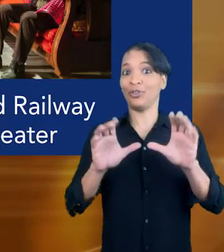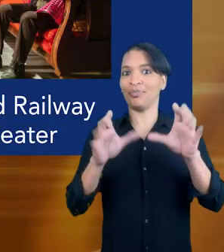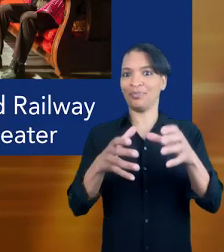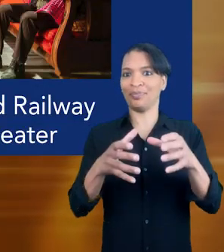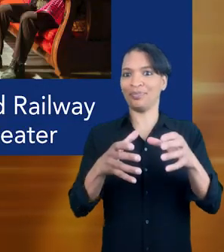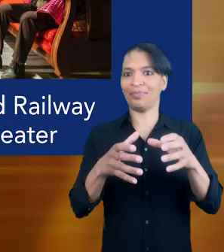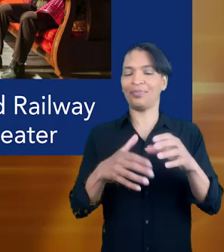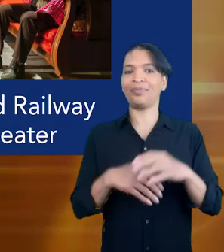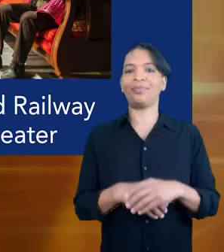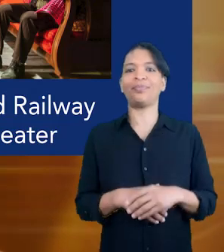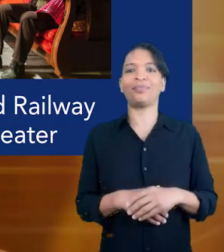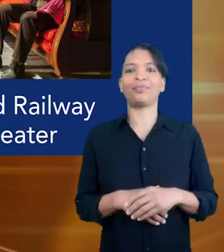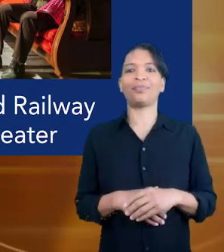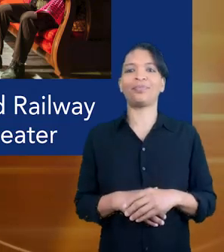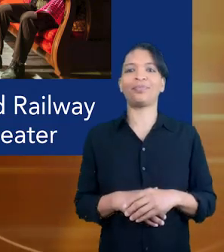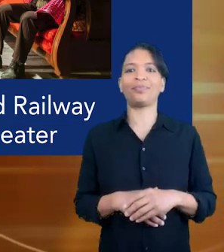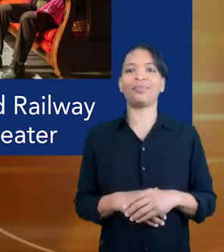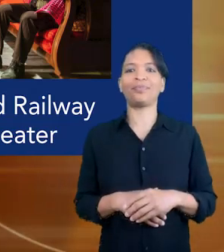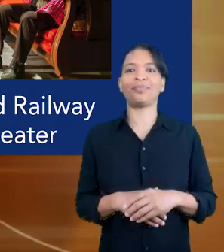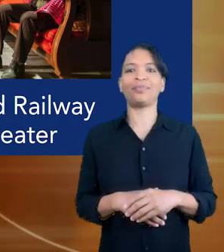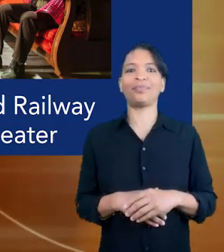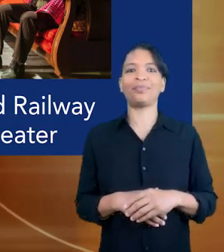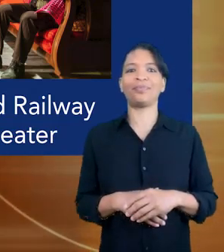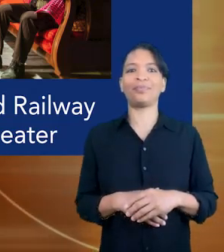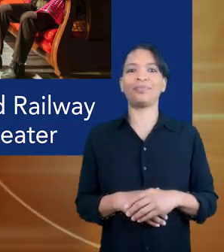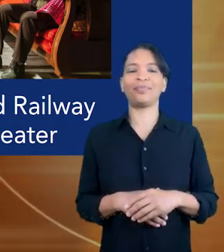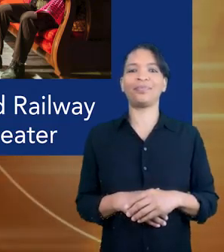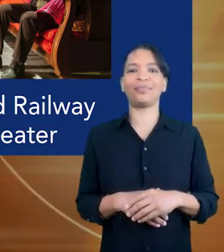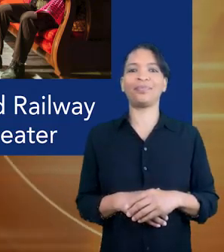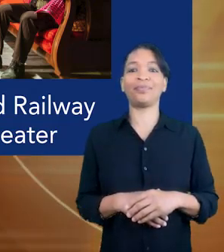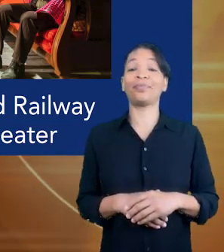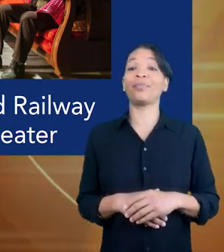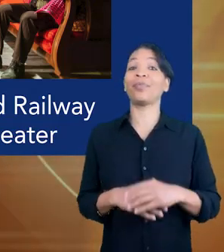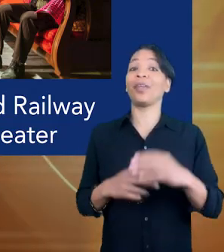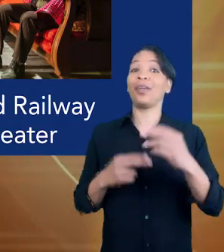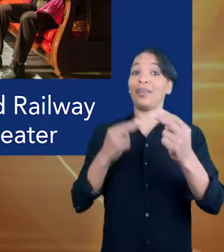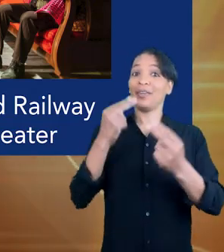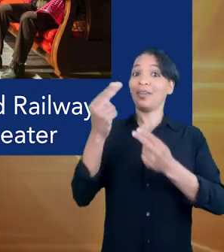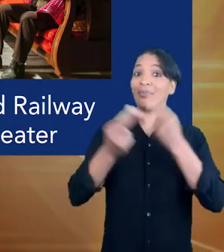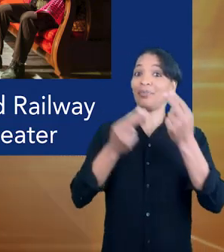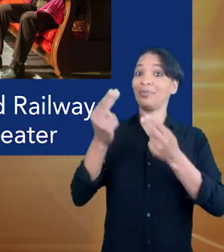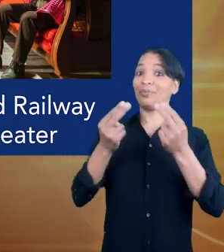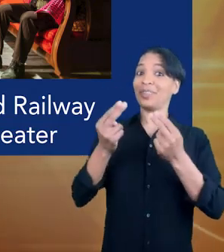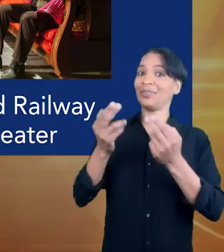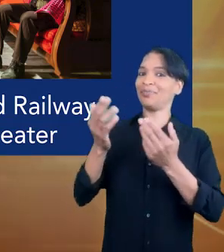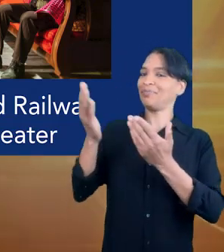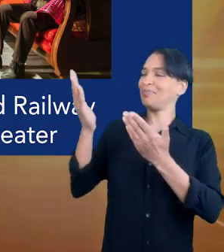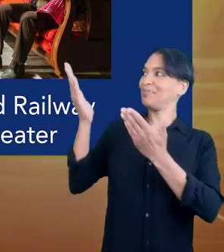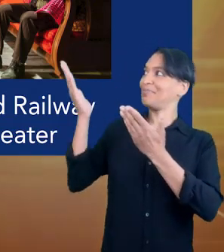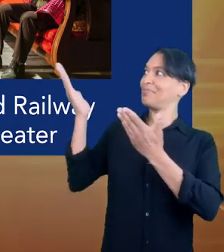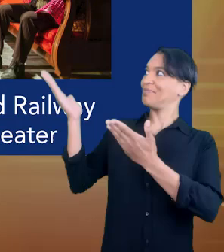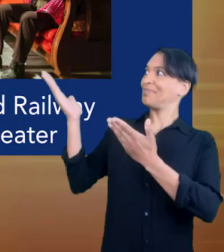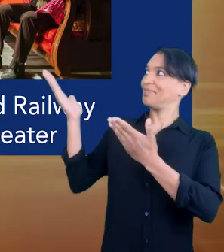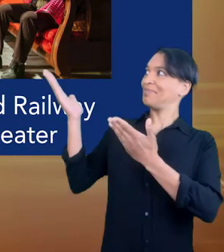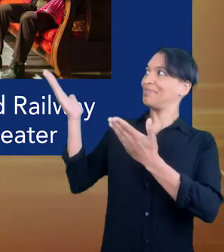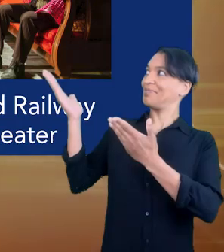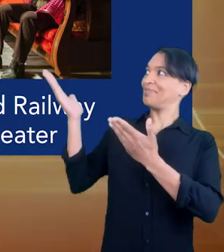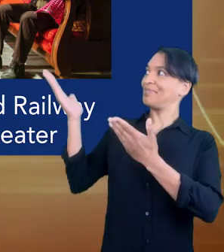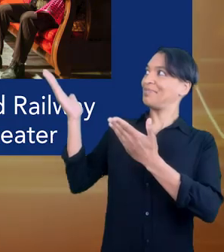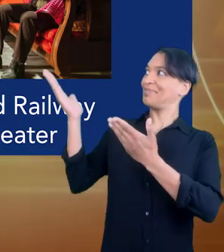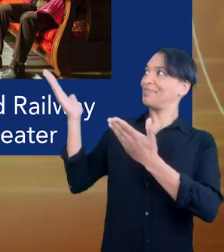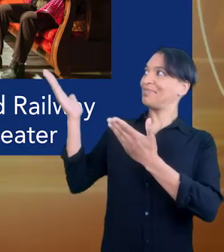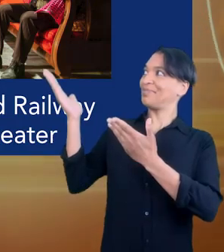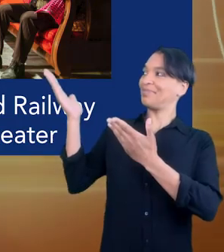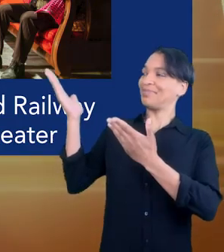Gammons. Costume design by Leslie Held. Lighting design by Jeff Adelberg. Sound design by David